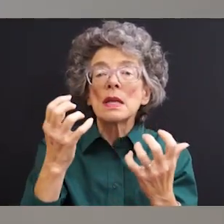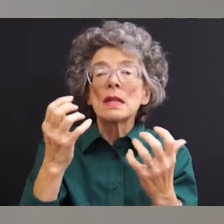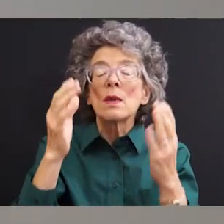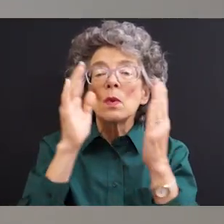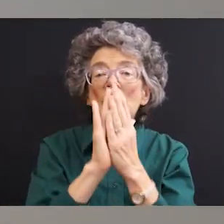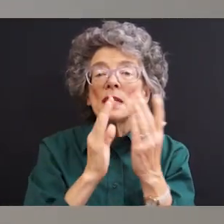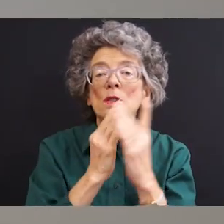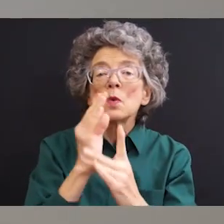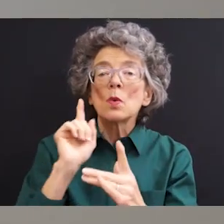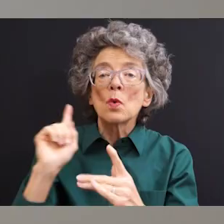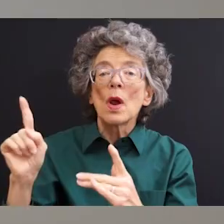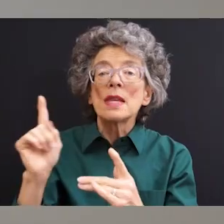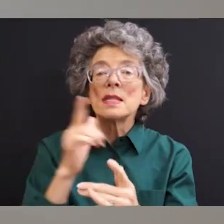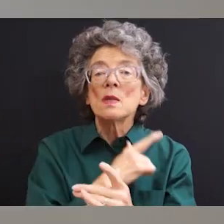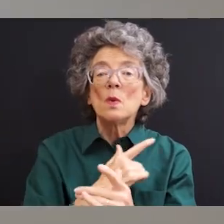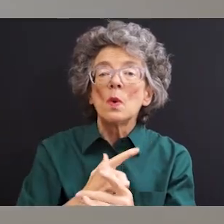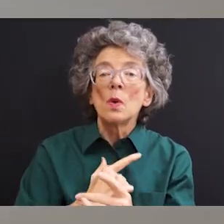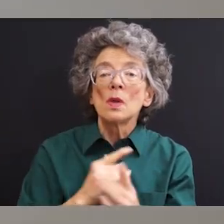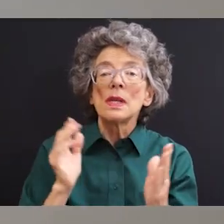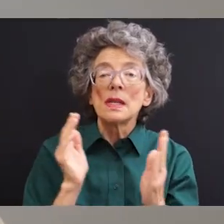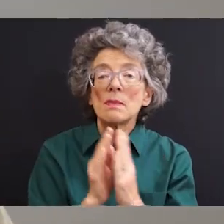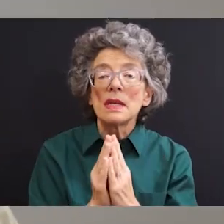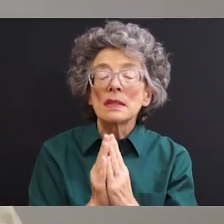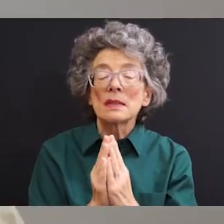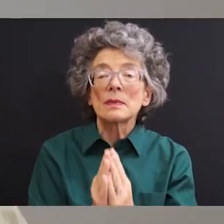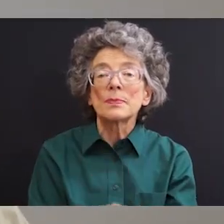our Lord. Amen. Amen.